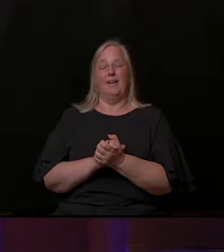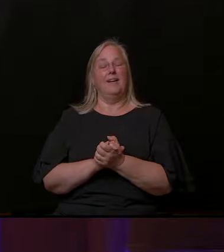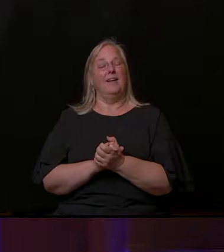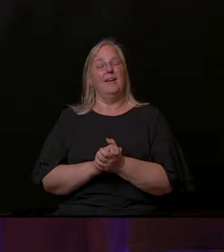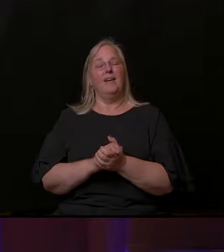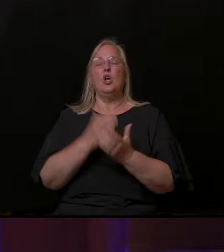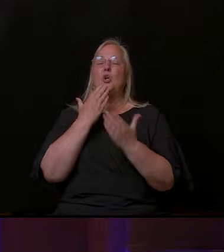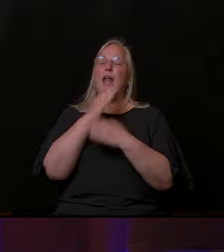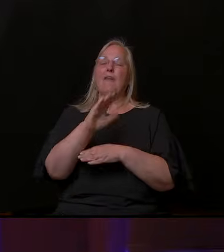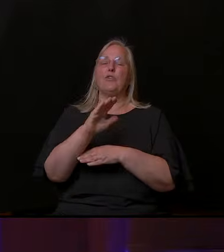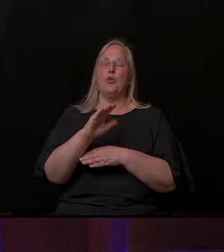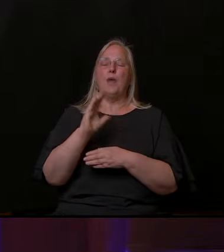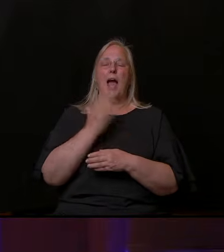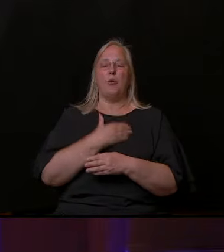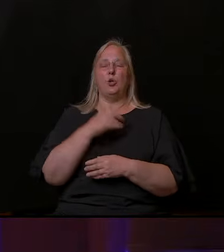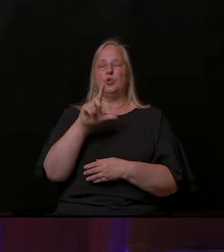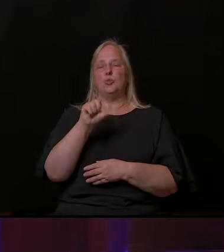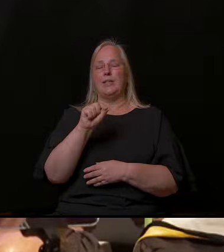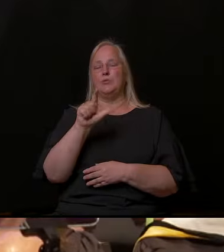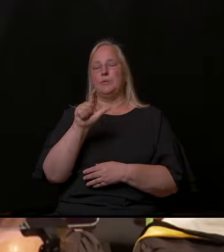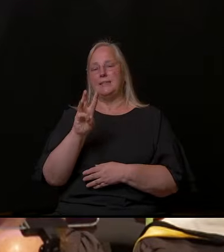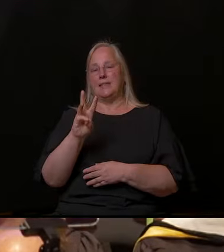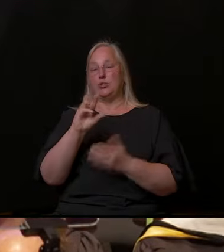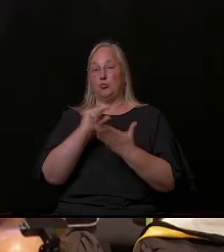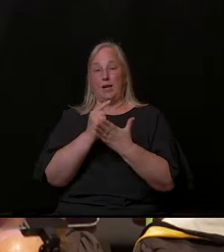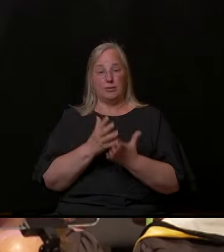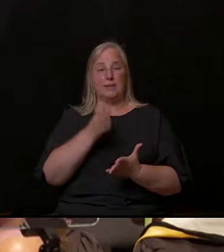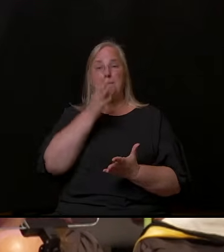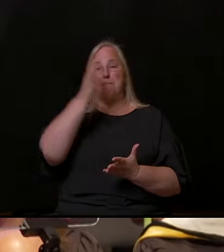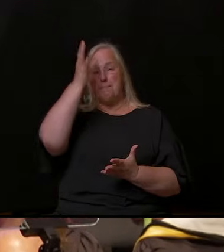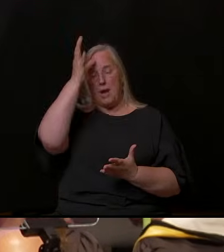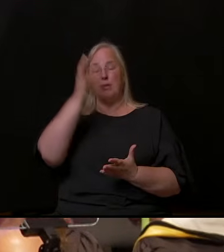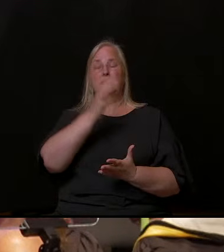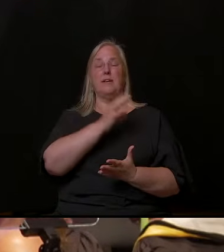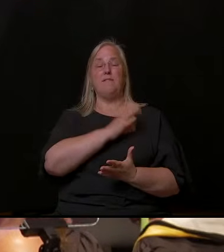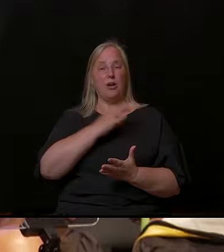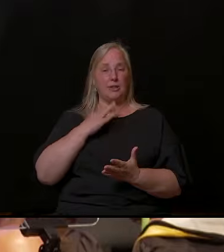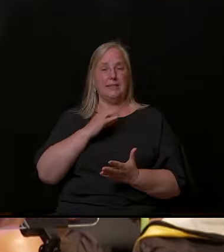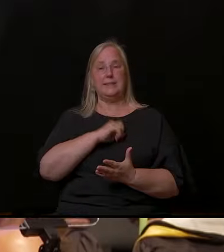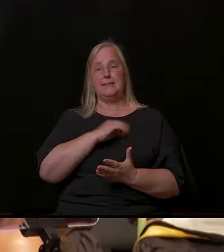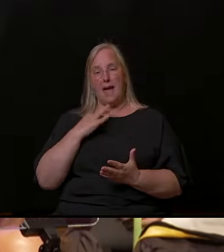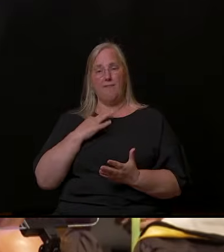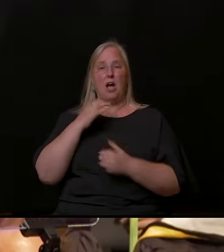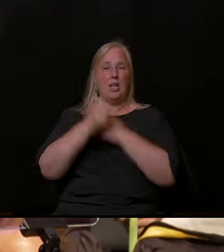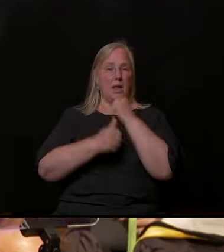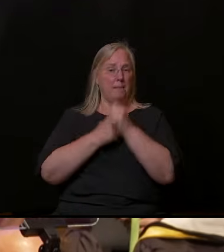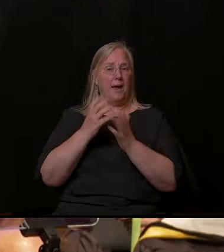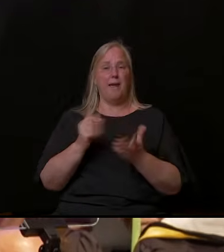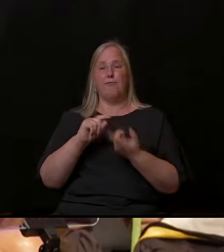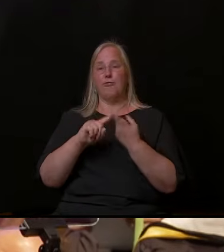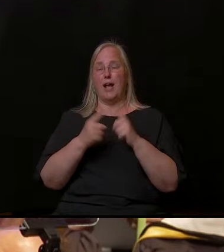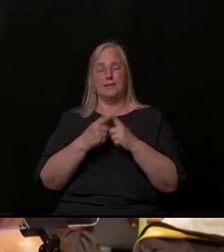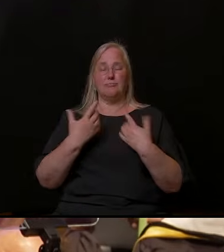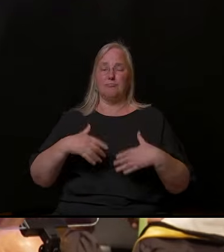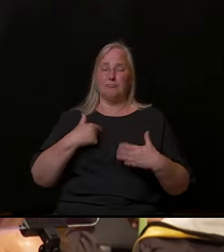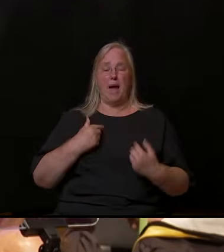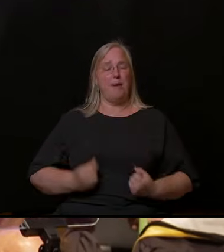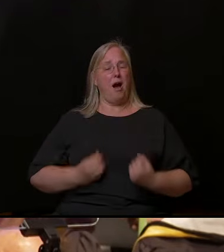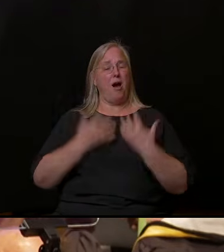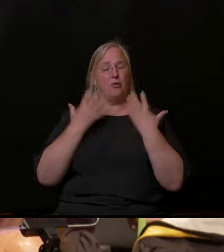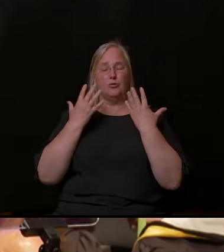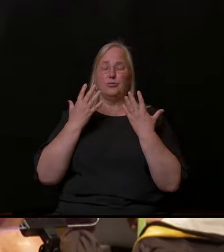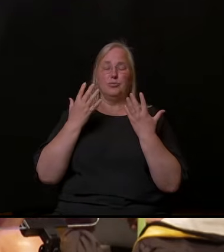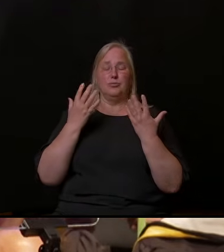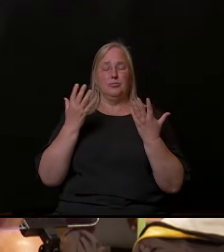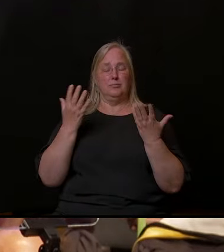Good afternoon to our 2026 graduates, parents, faculty, staff, alumni, and friends. I'm honored to stand before you